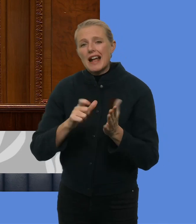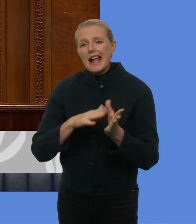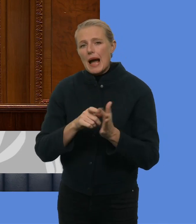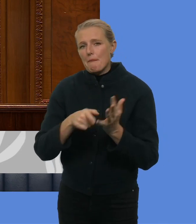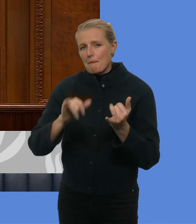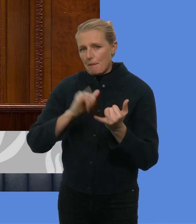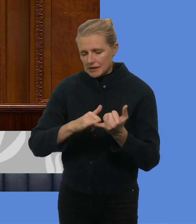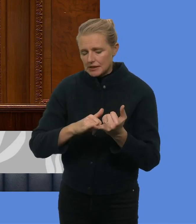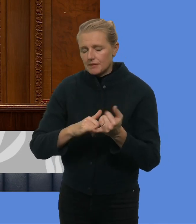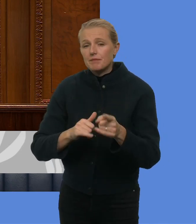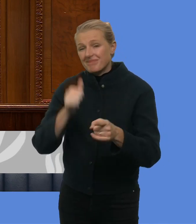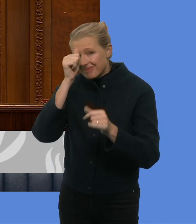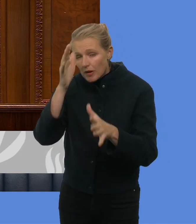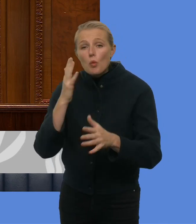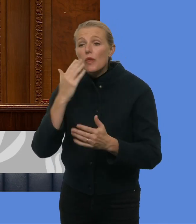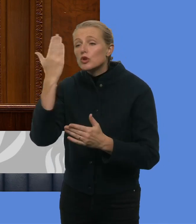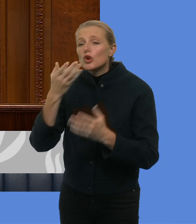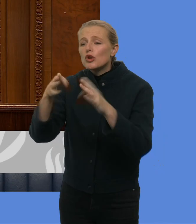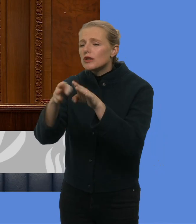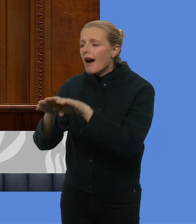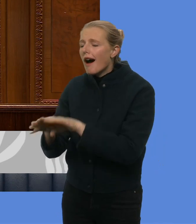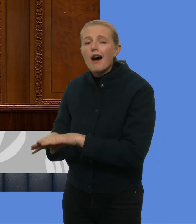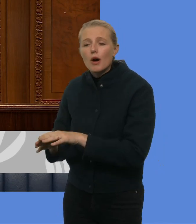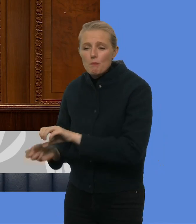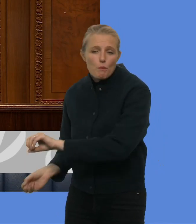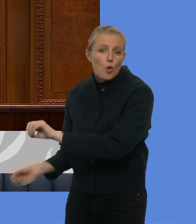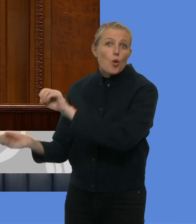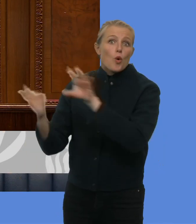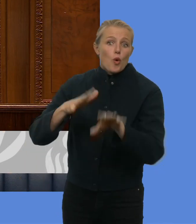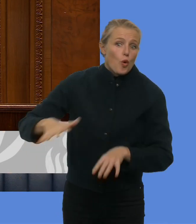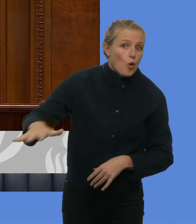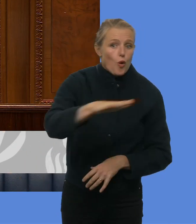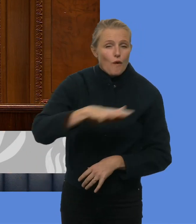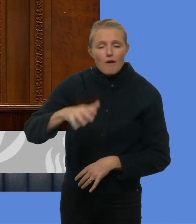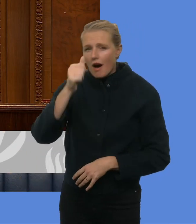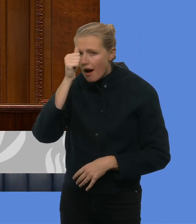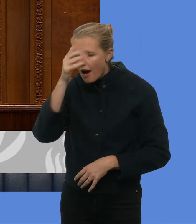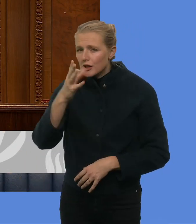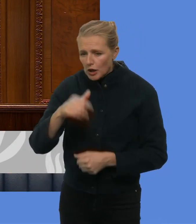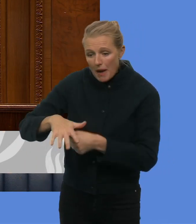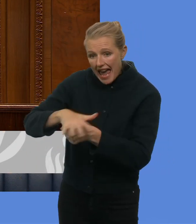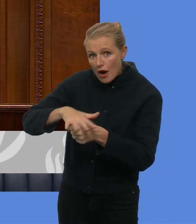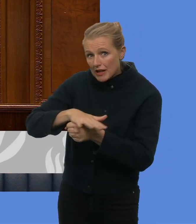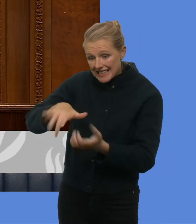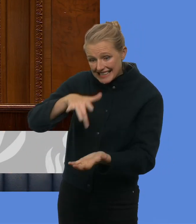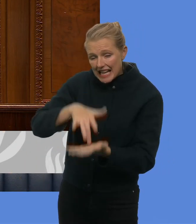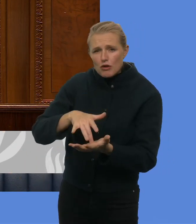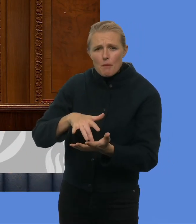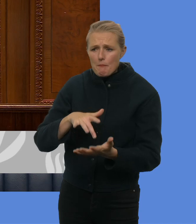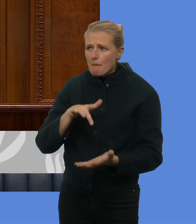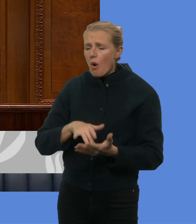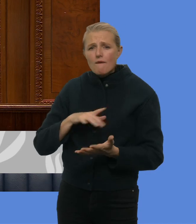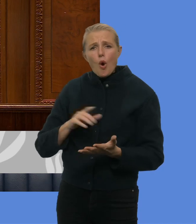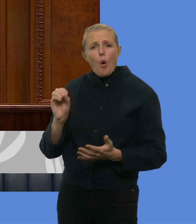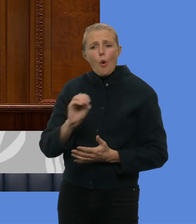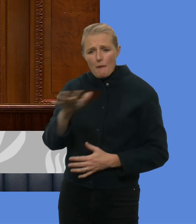schools relocate to the campus, there'll be a number of vacated sites in the town centre, which will be very strategically important to the development of Omagh. Has your department